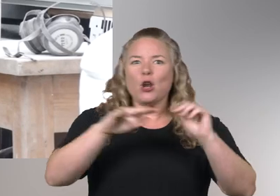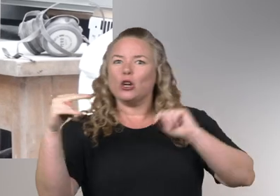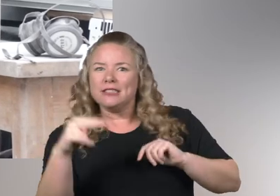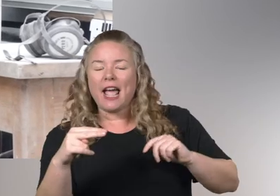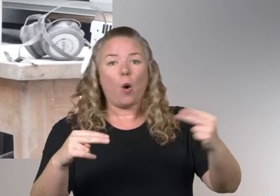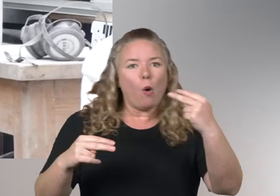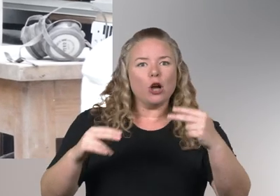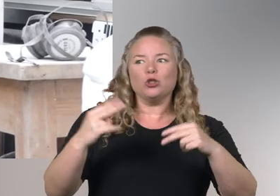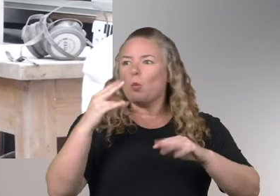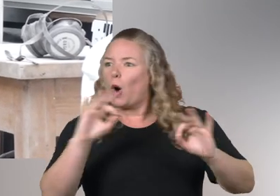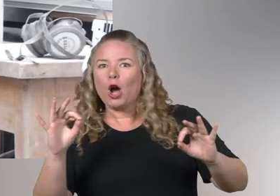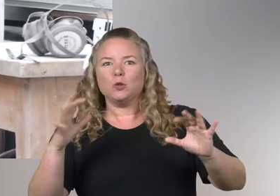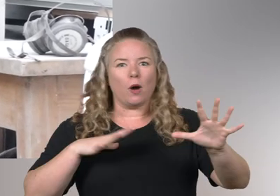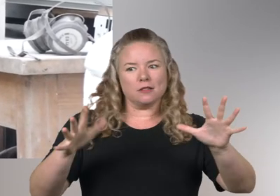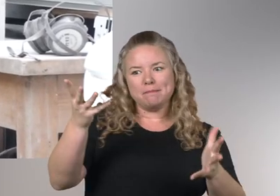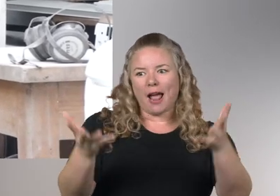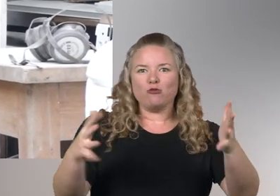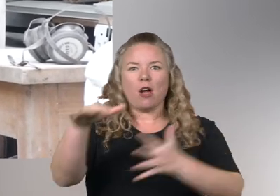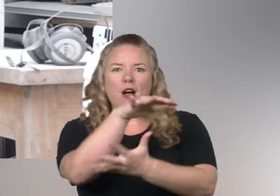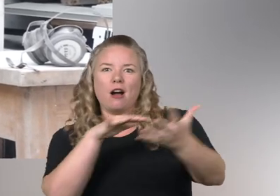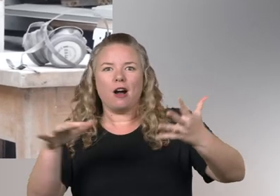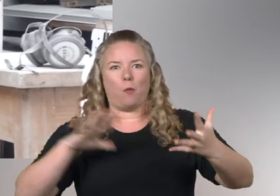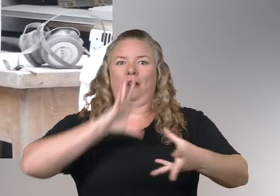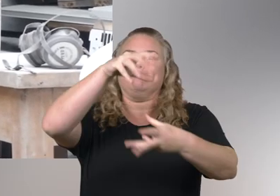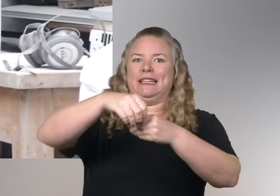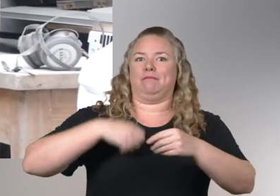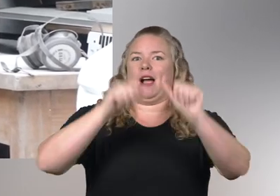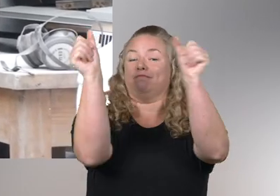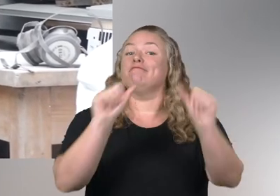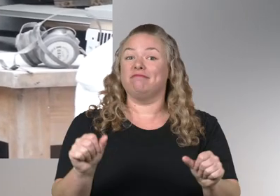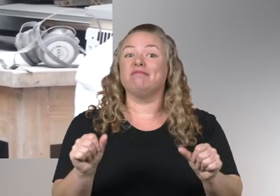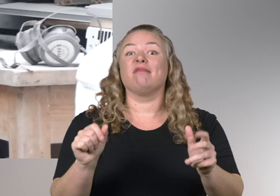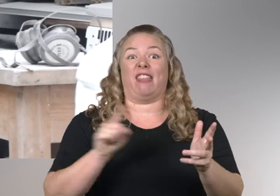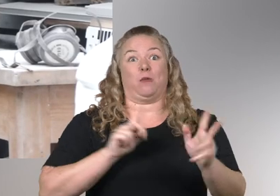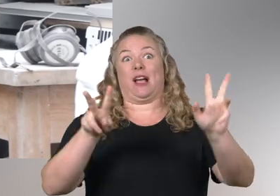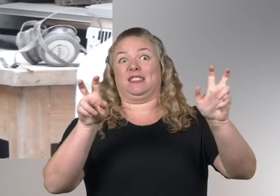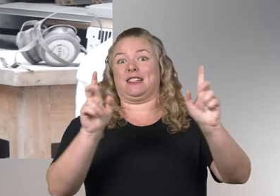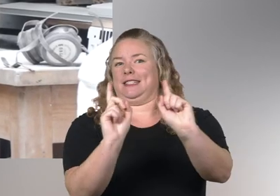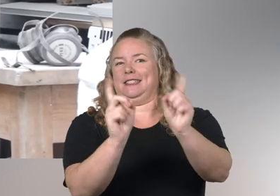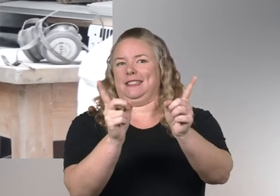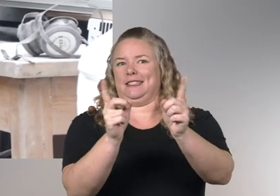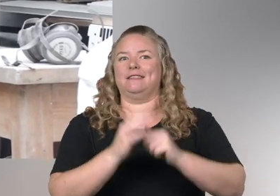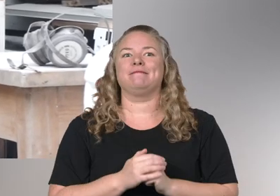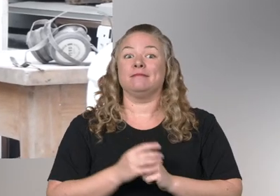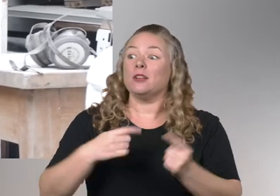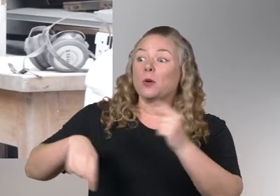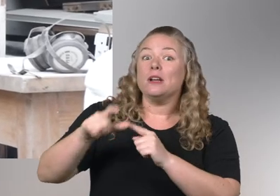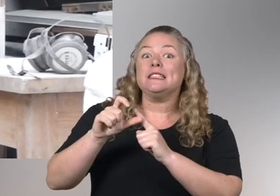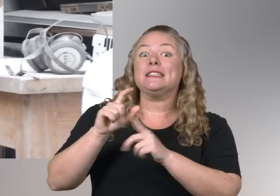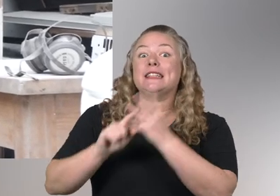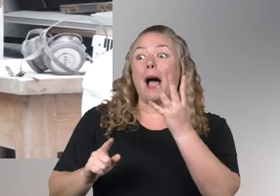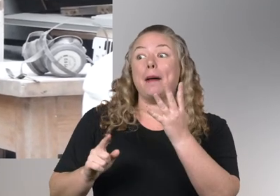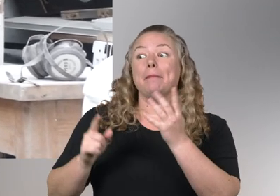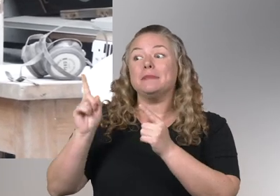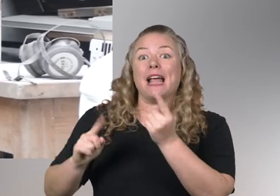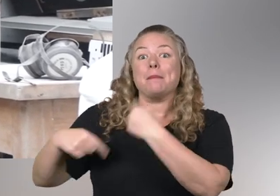of staring, not staring, being watched, not being watched, which is what the title was about. So some